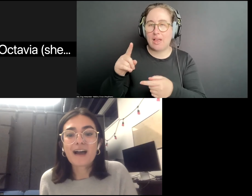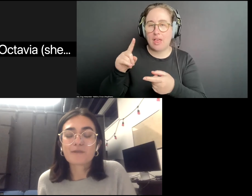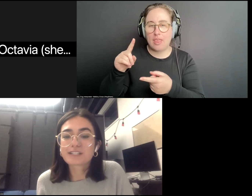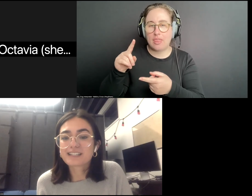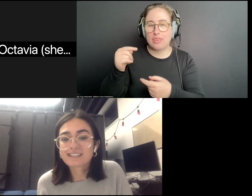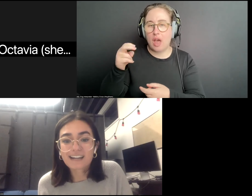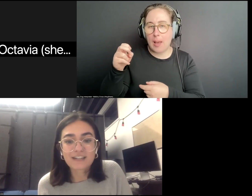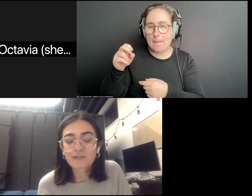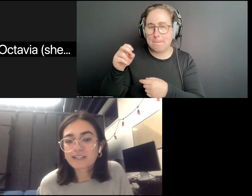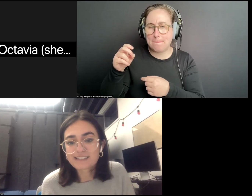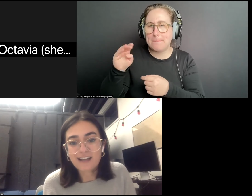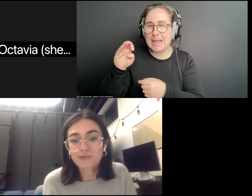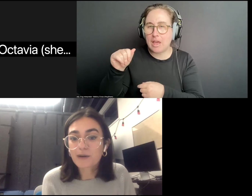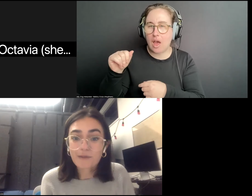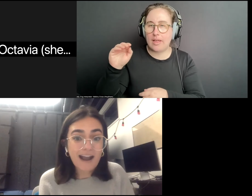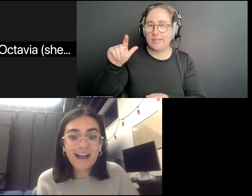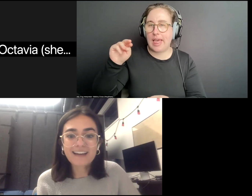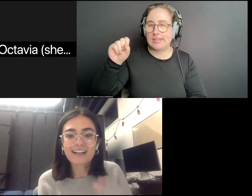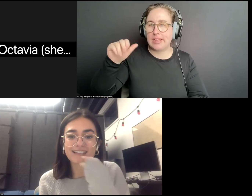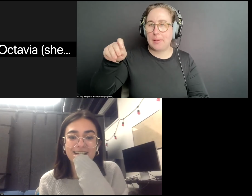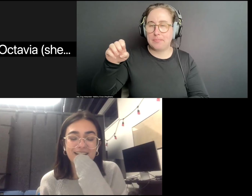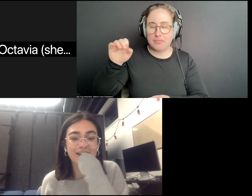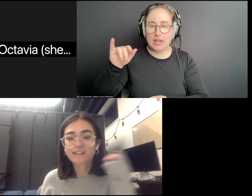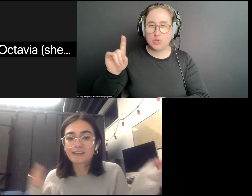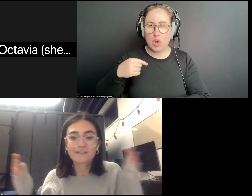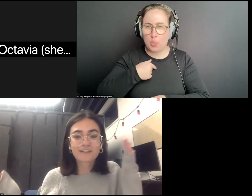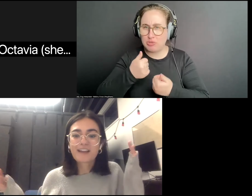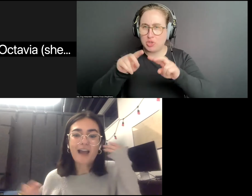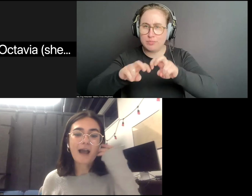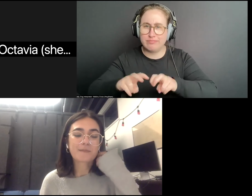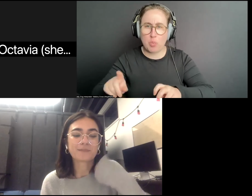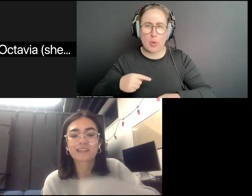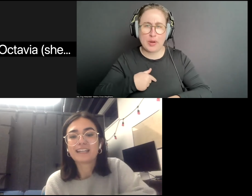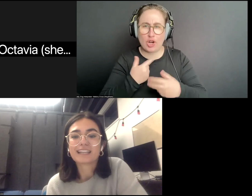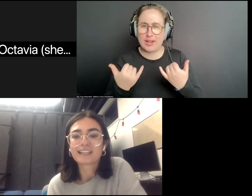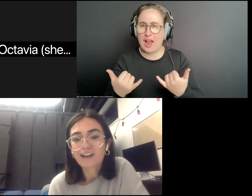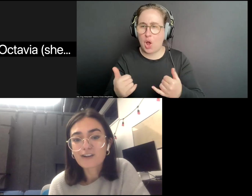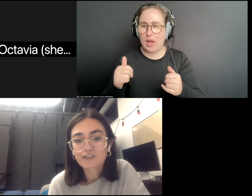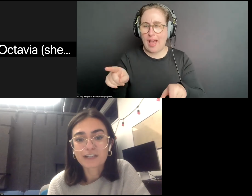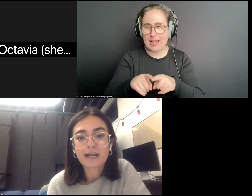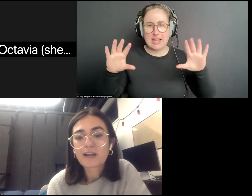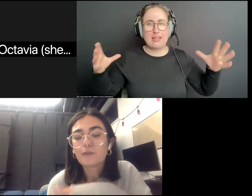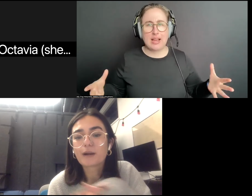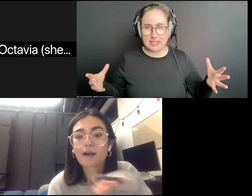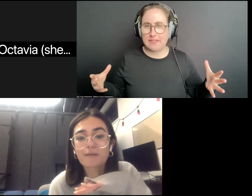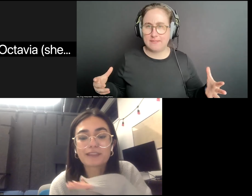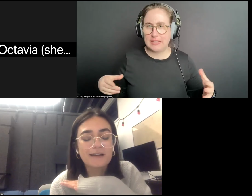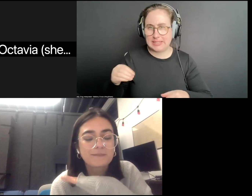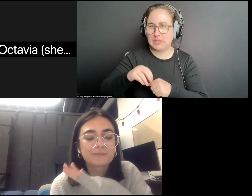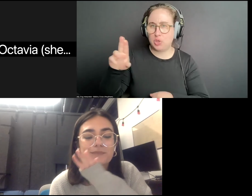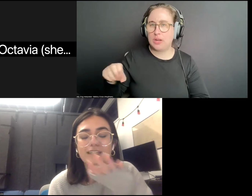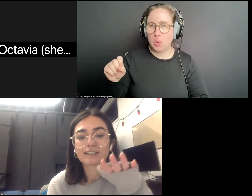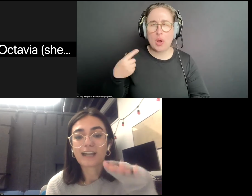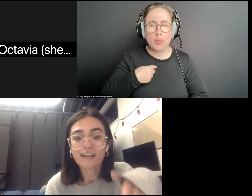Landscape, which is a study to assess where we're at as a collective in the country, where we're at